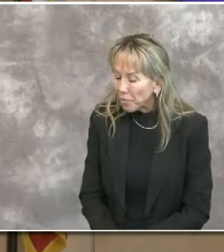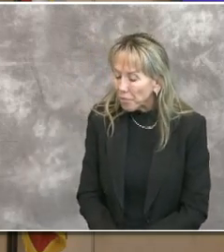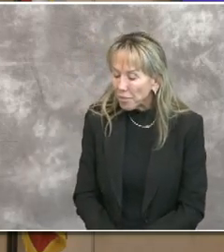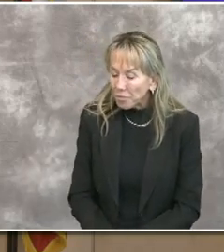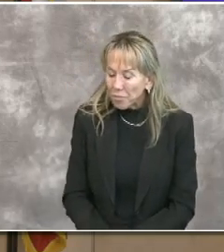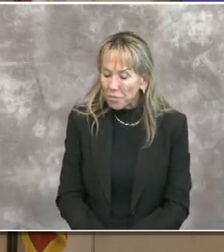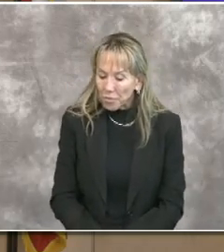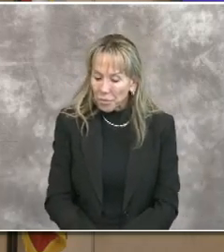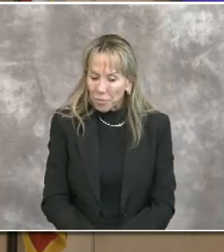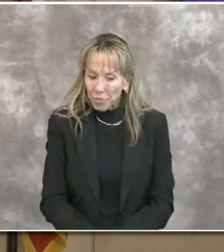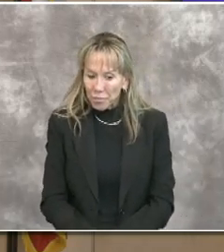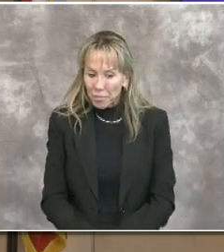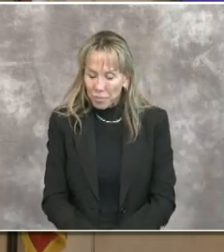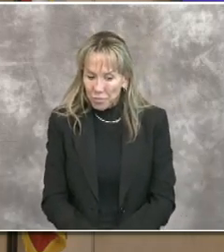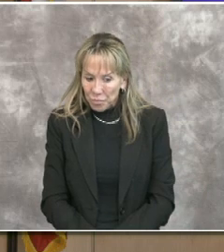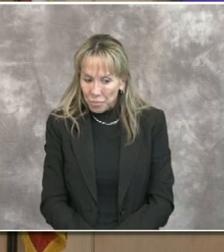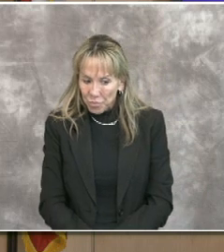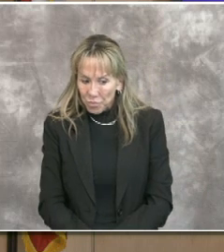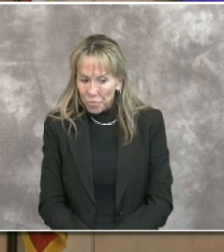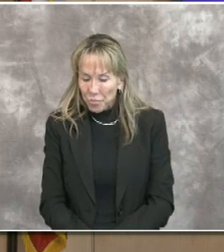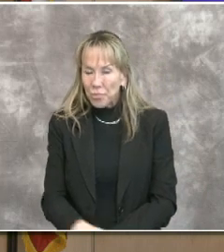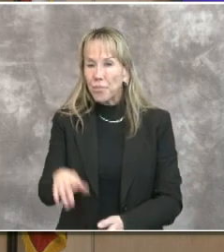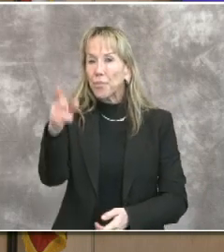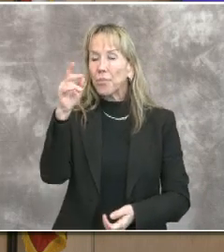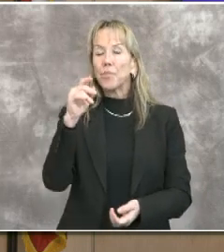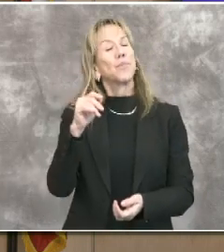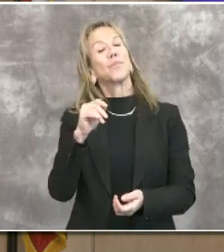KPBS, please state your name and question.